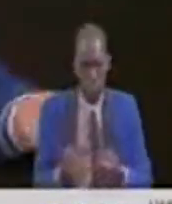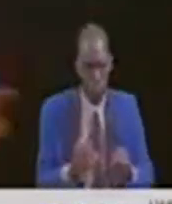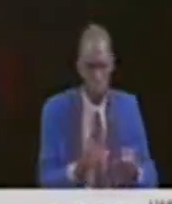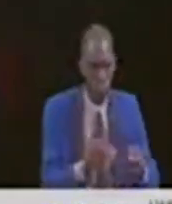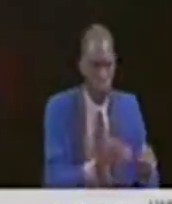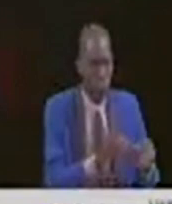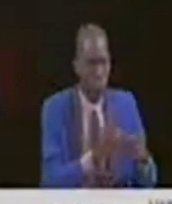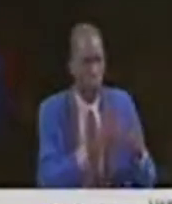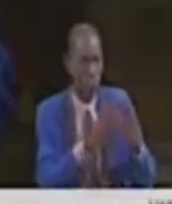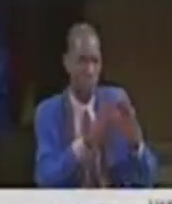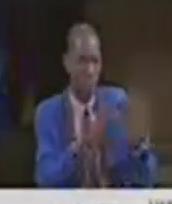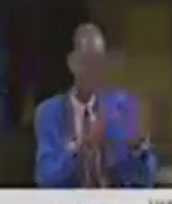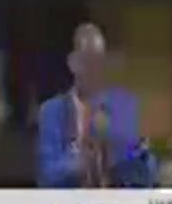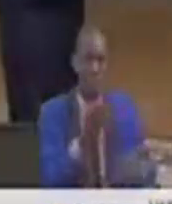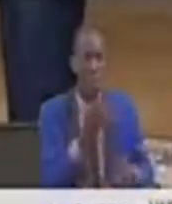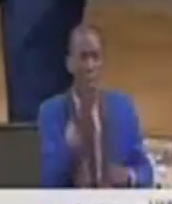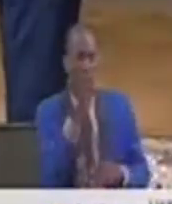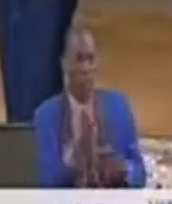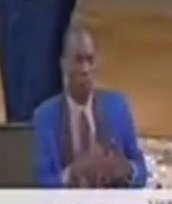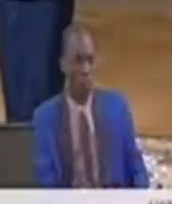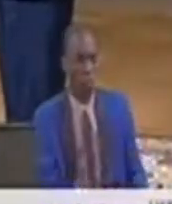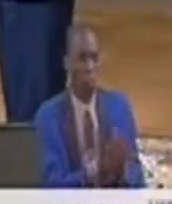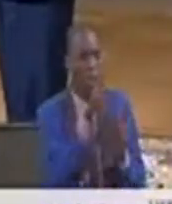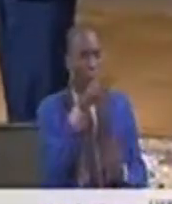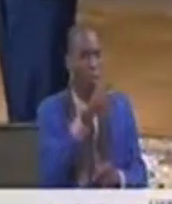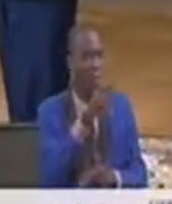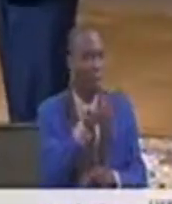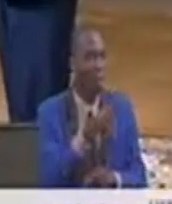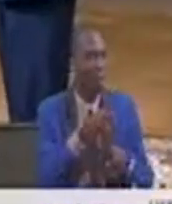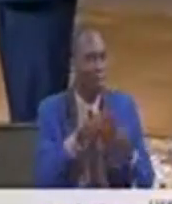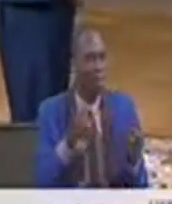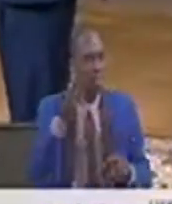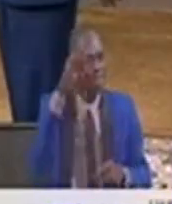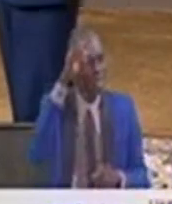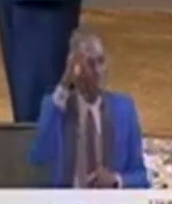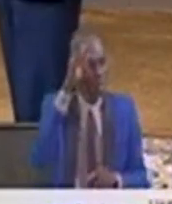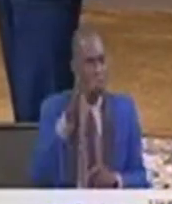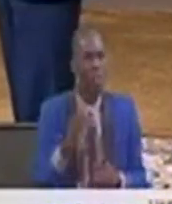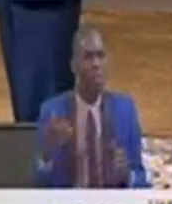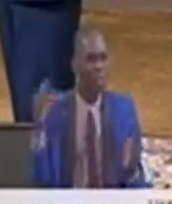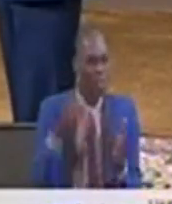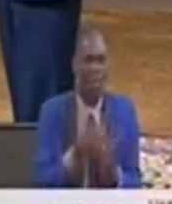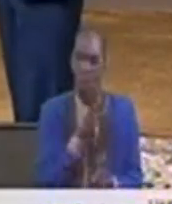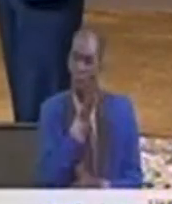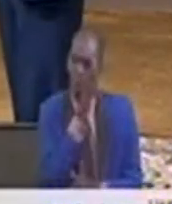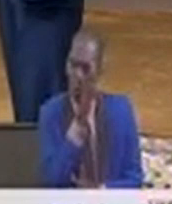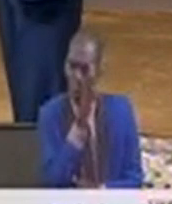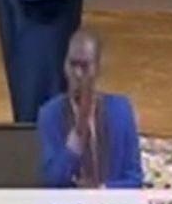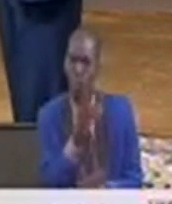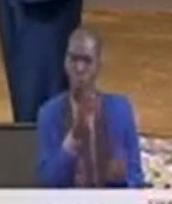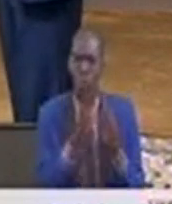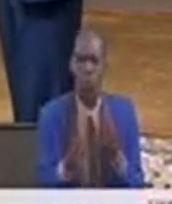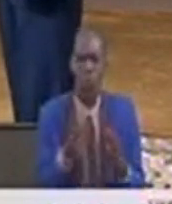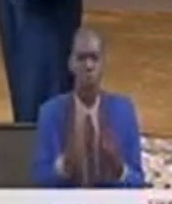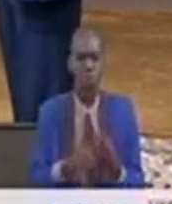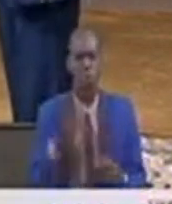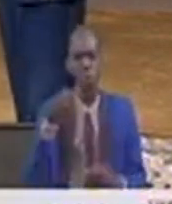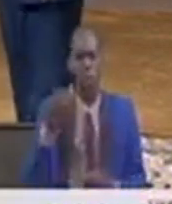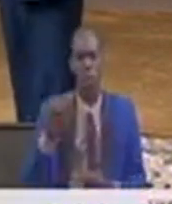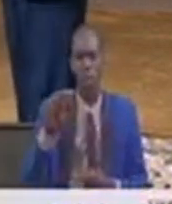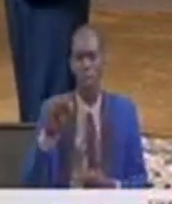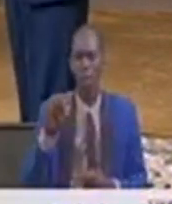to meet Peter. The devil kept on whispering, remember, remember, you need to have a